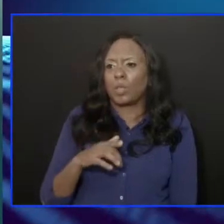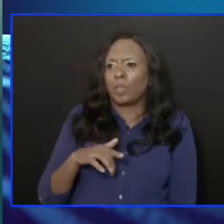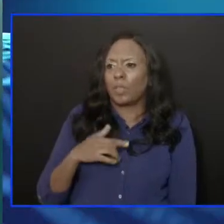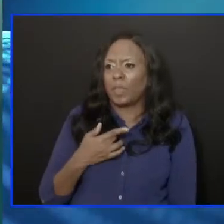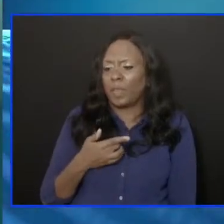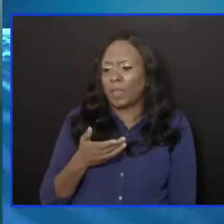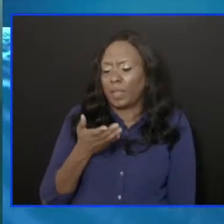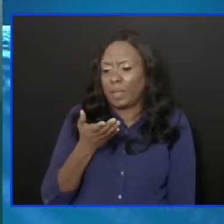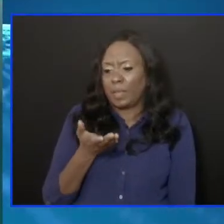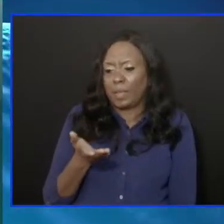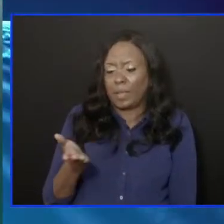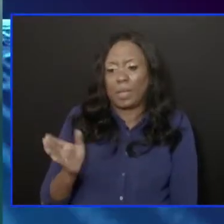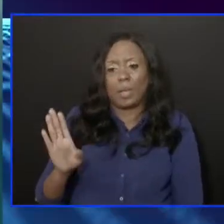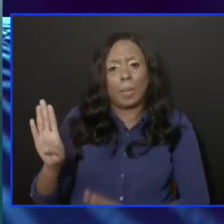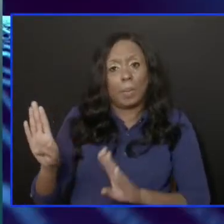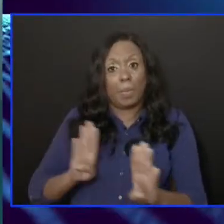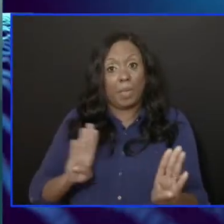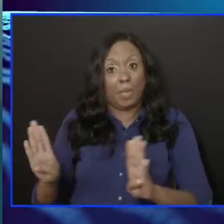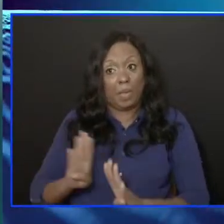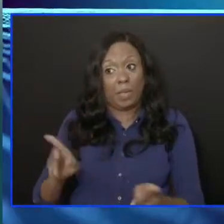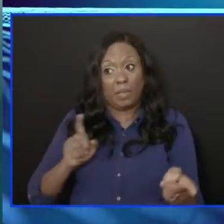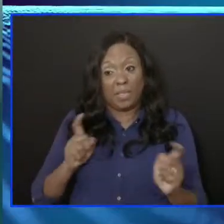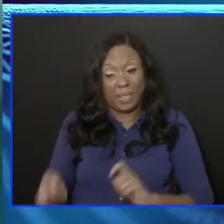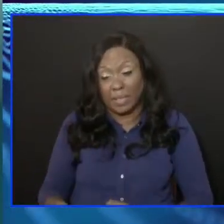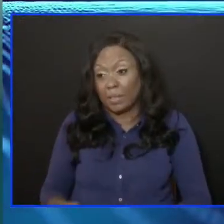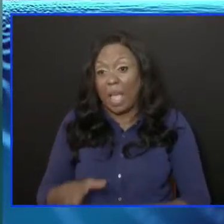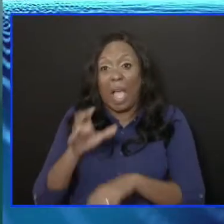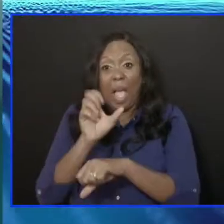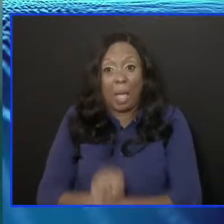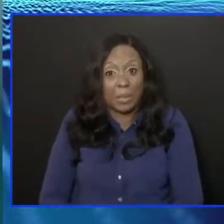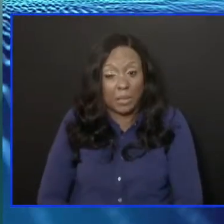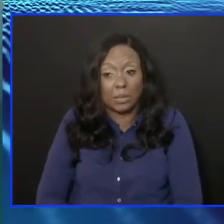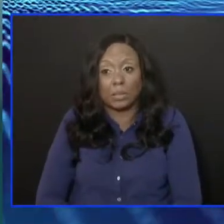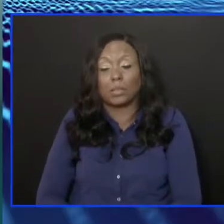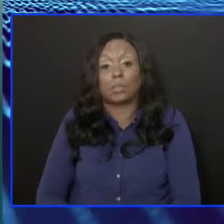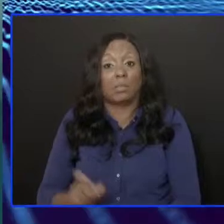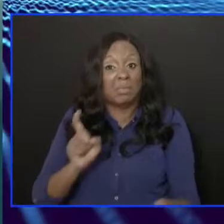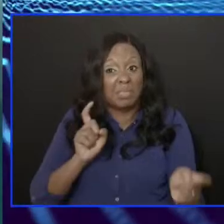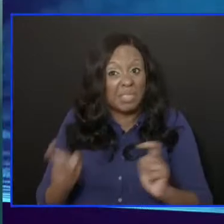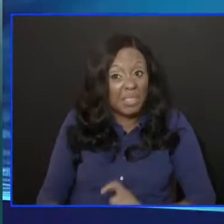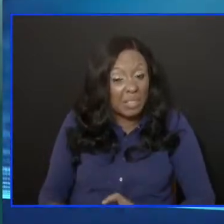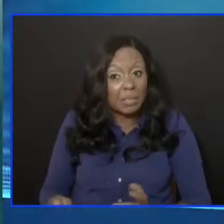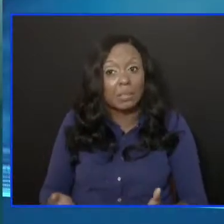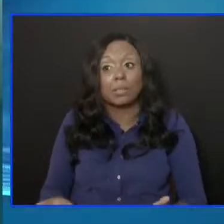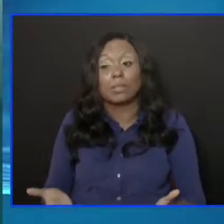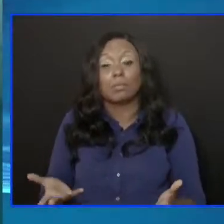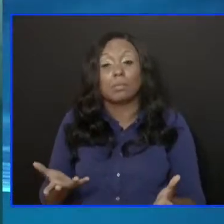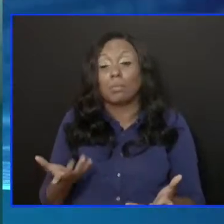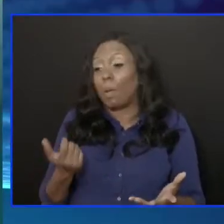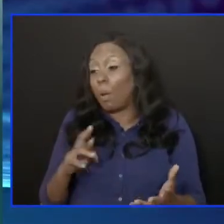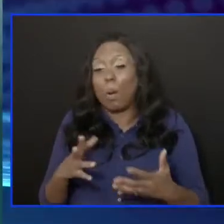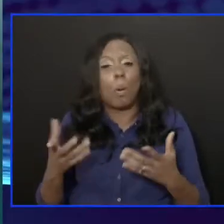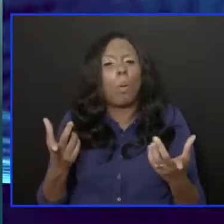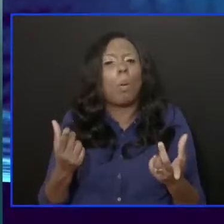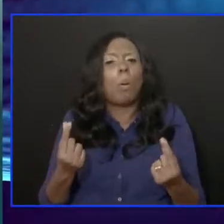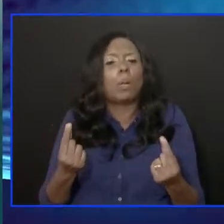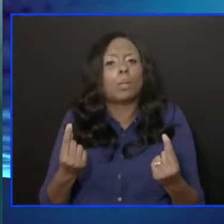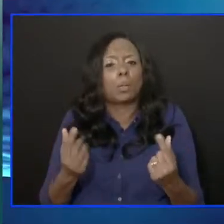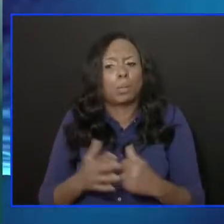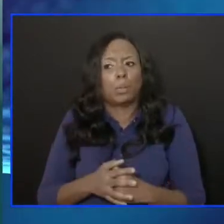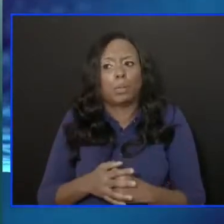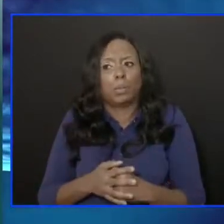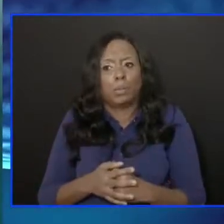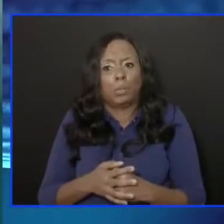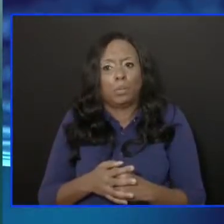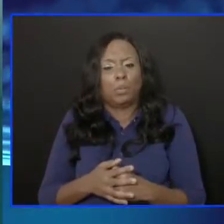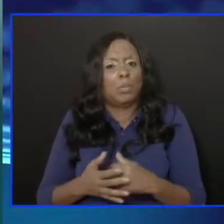changed post-vaccination? Did their habits change that would have put them in a position to be exposed or put them in a position